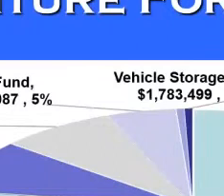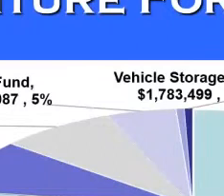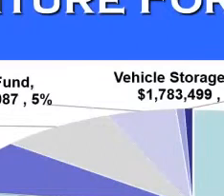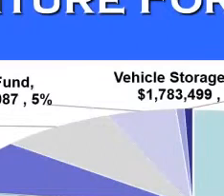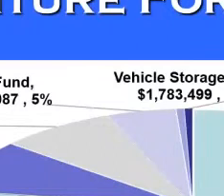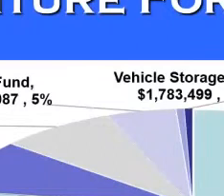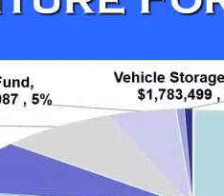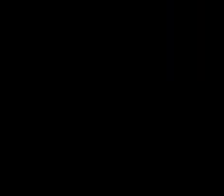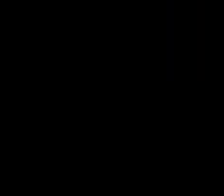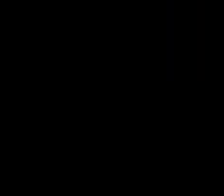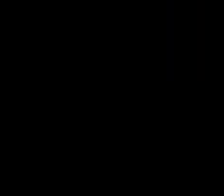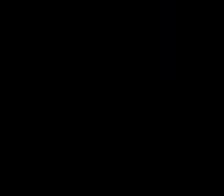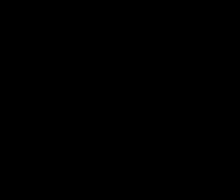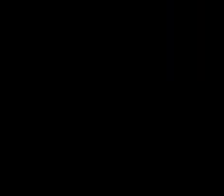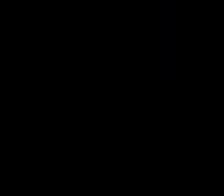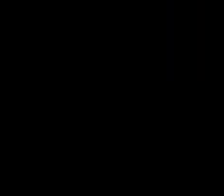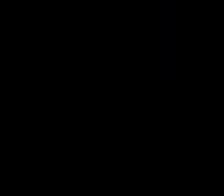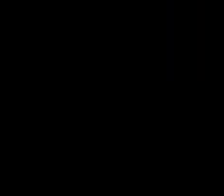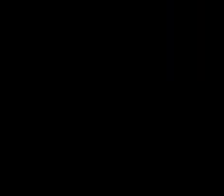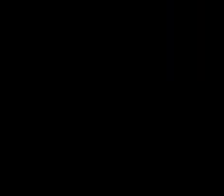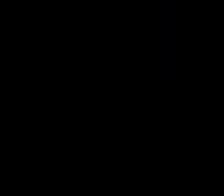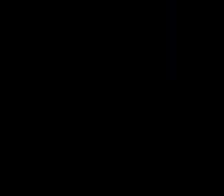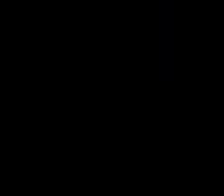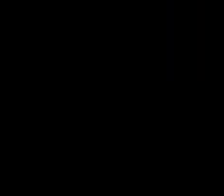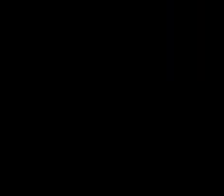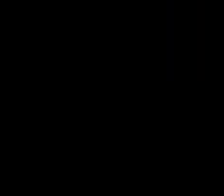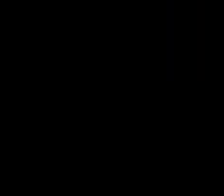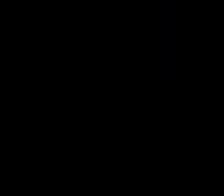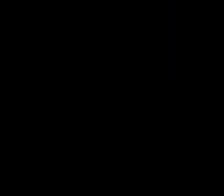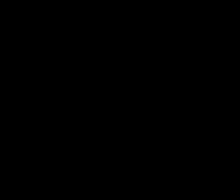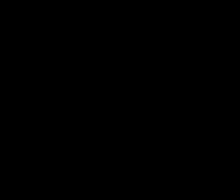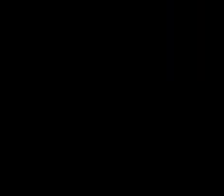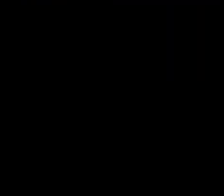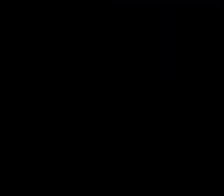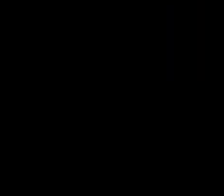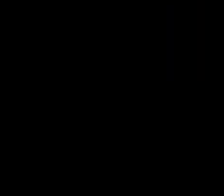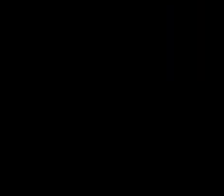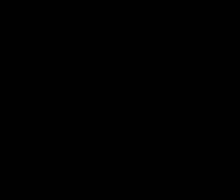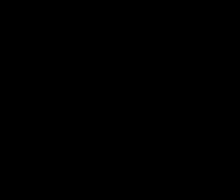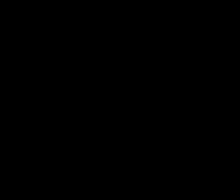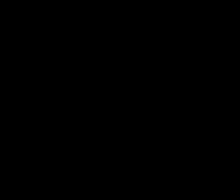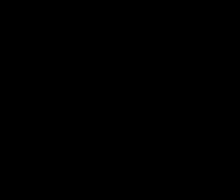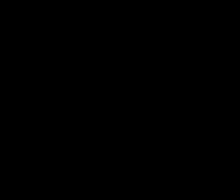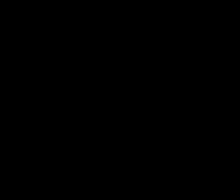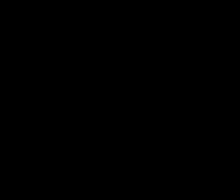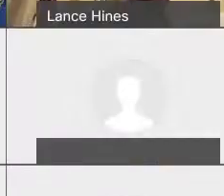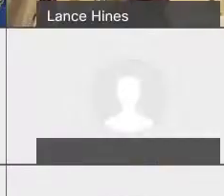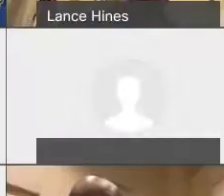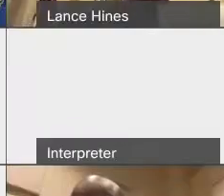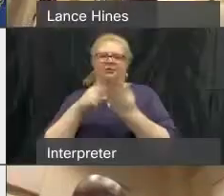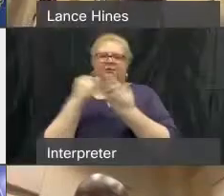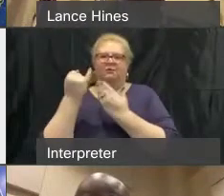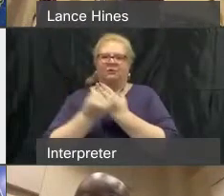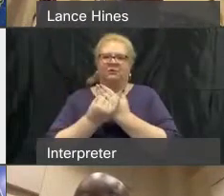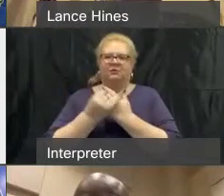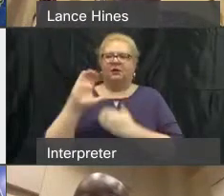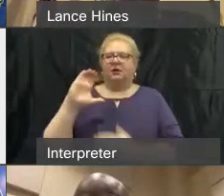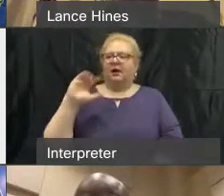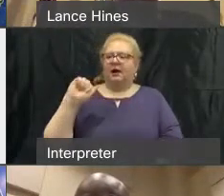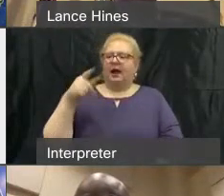It really depends on if it's capital in nature or operational in nature. I mean, that's the